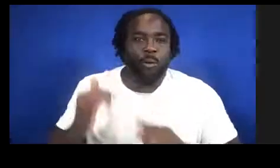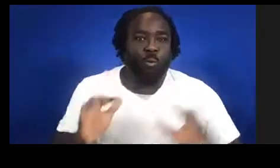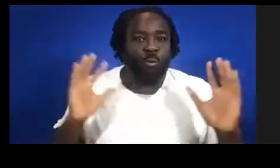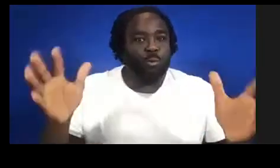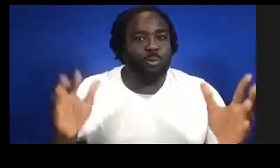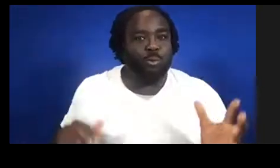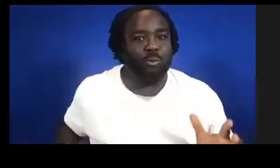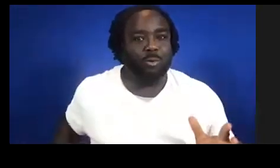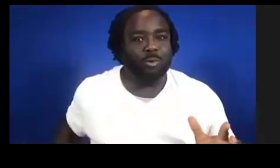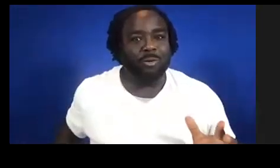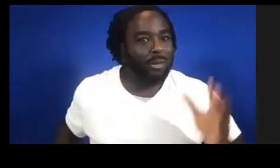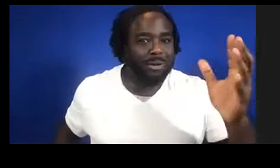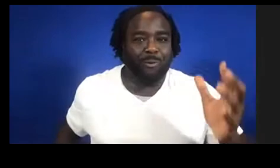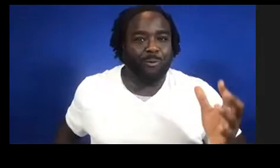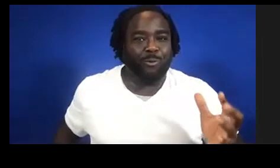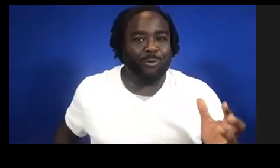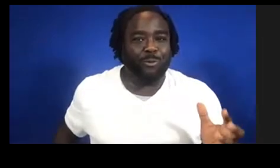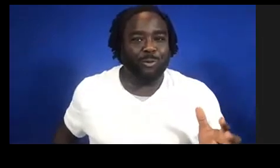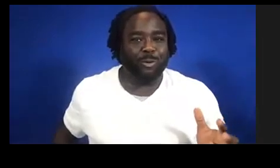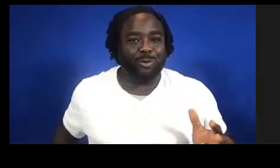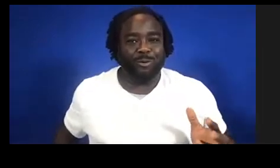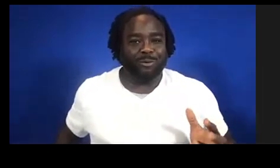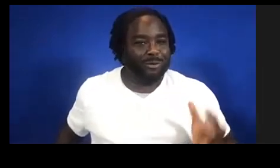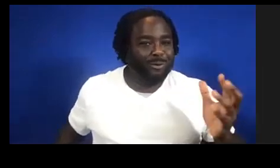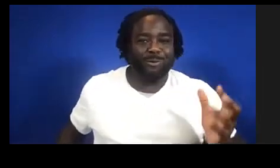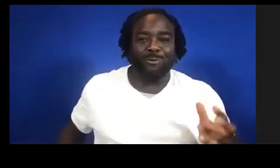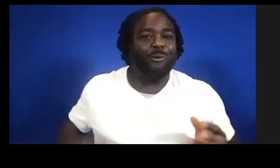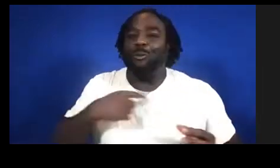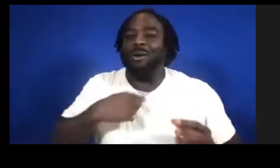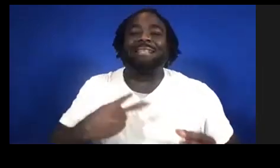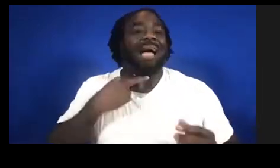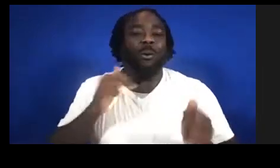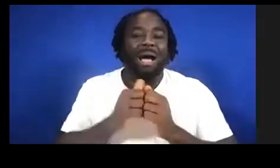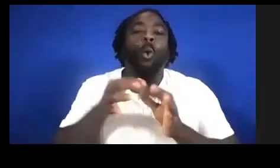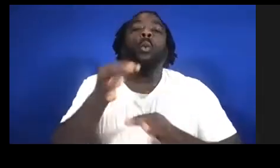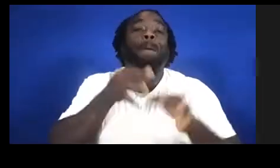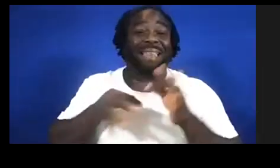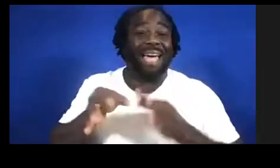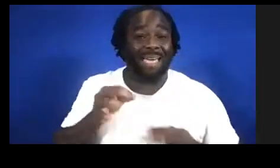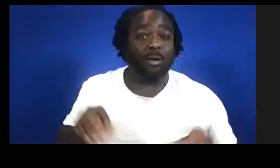They show up all the time, all the time. I appreciate them.